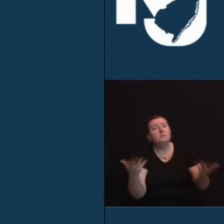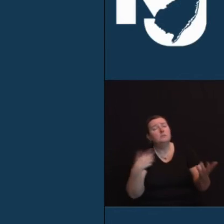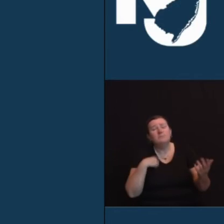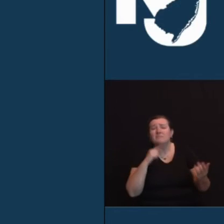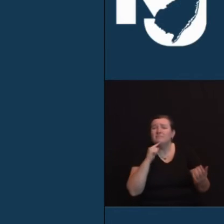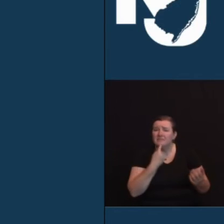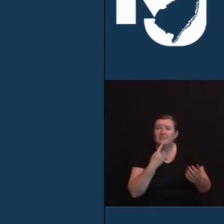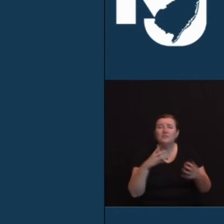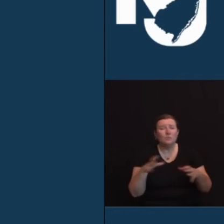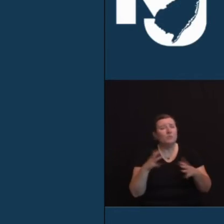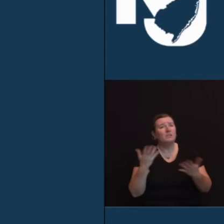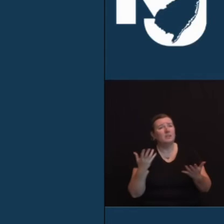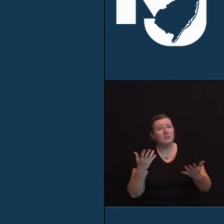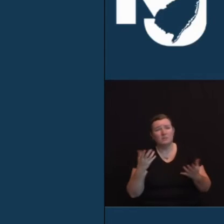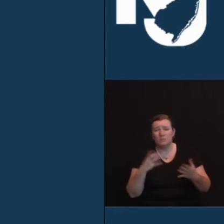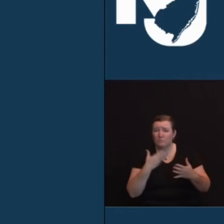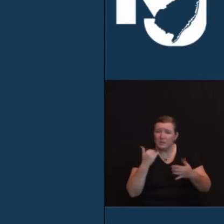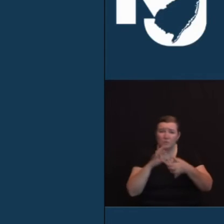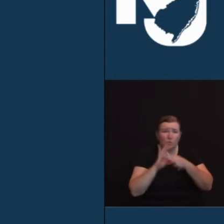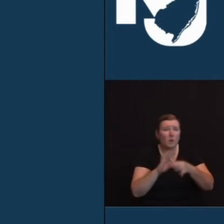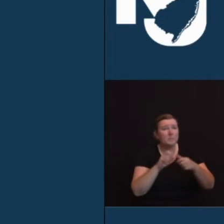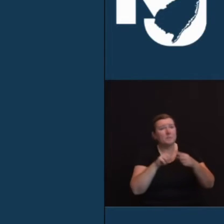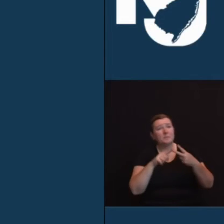cooperation and better compliance, we will.